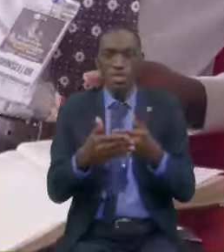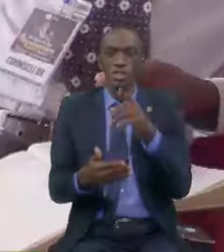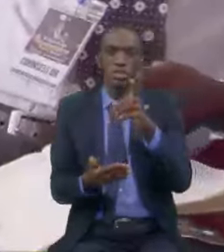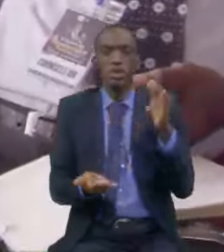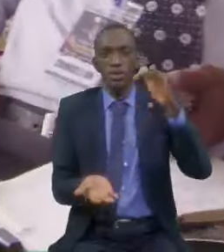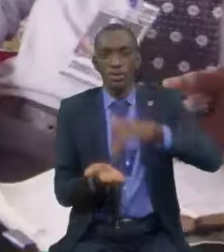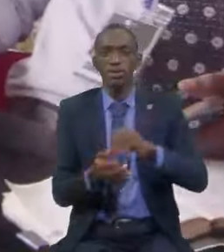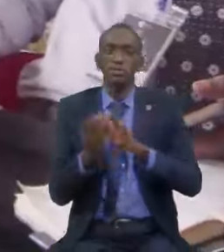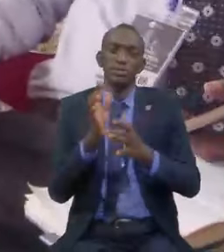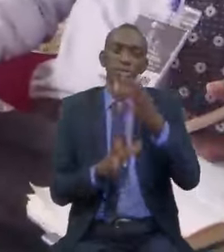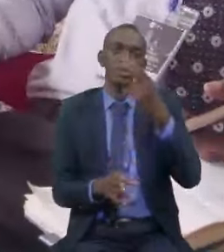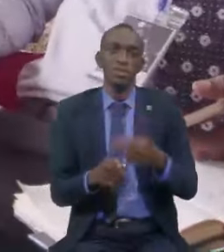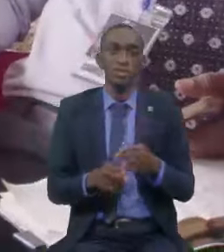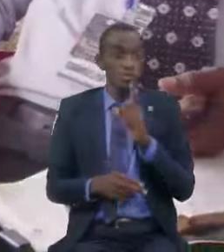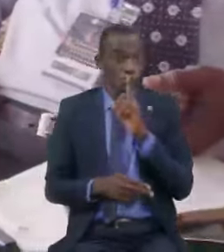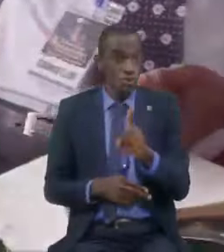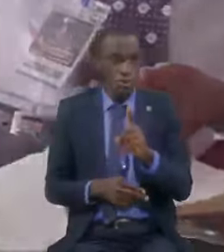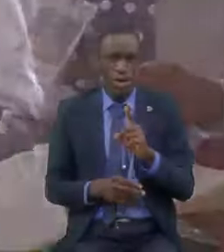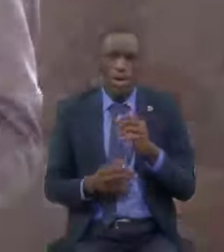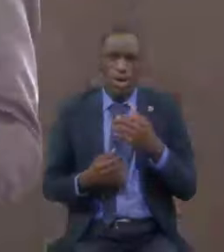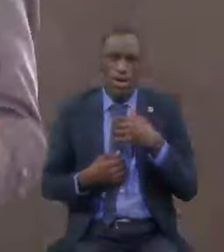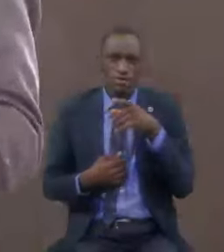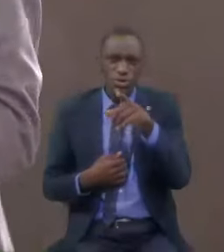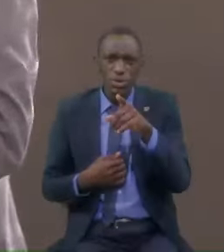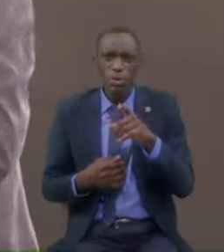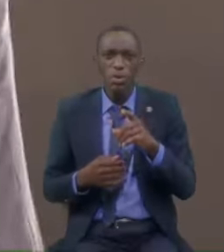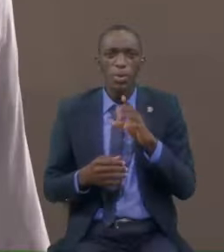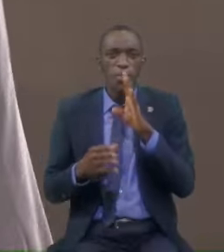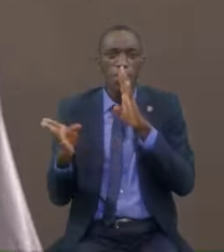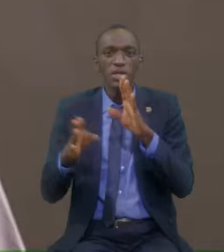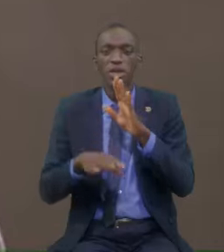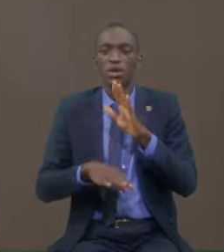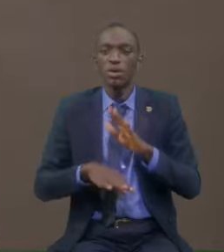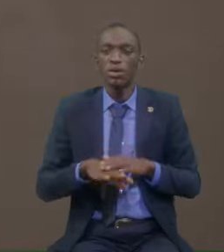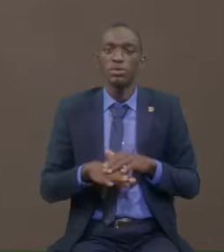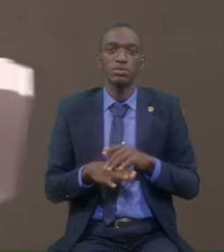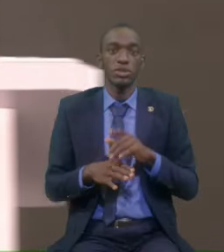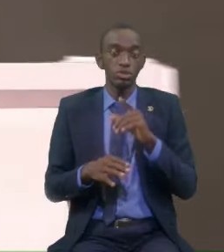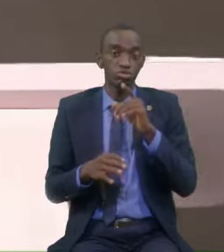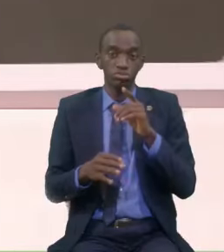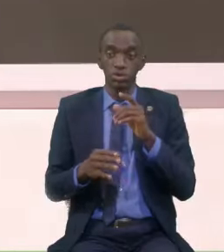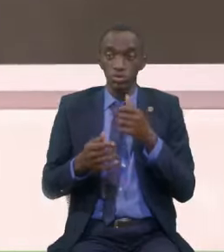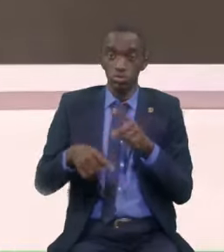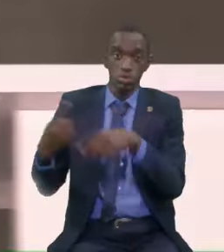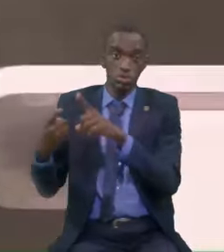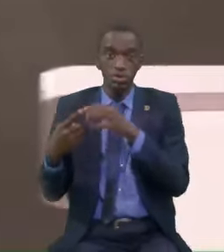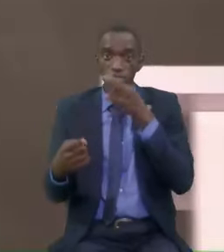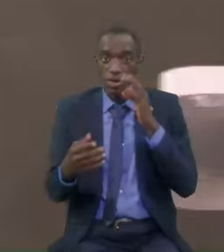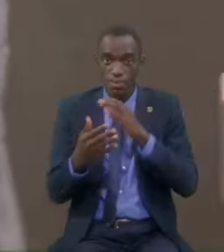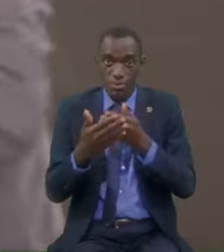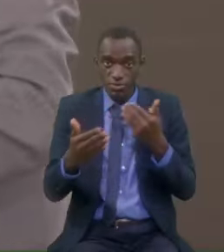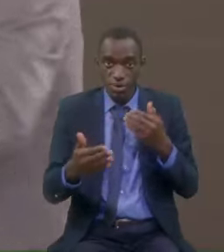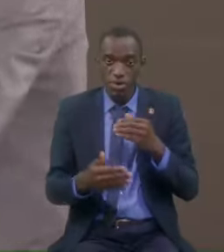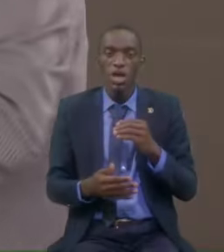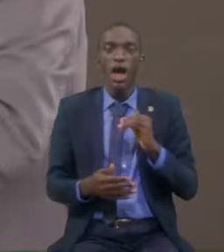In fact, have you been on the farm before? When I was much, much younger, I followed my father to the farm. And you know, sometimes we'll bring the